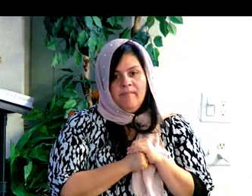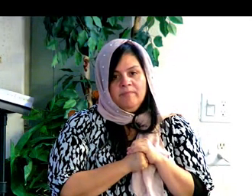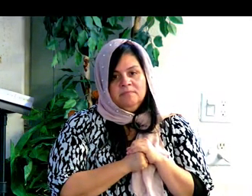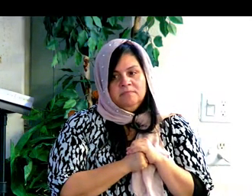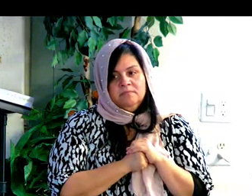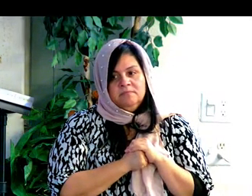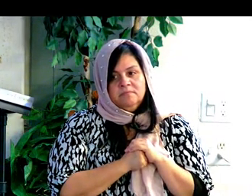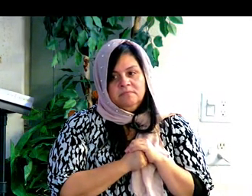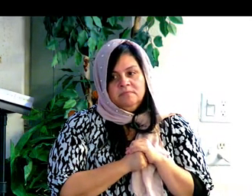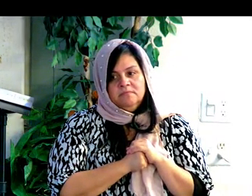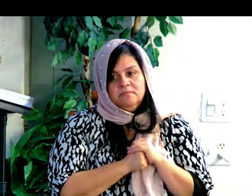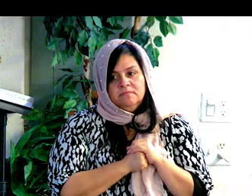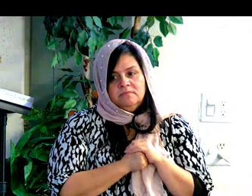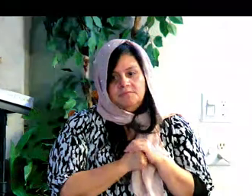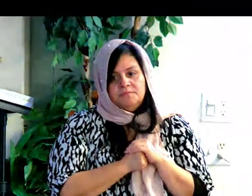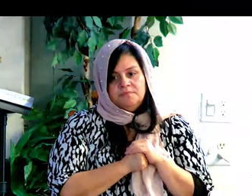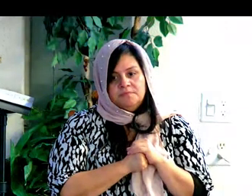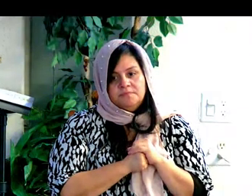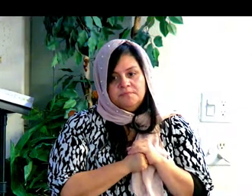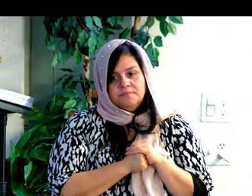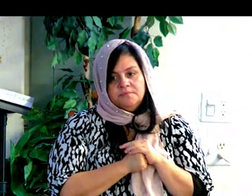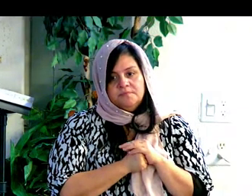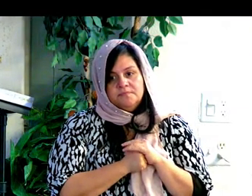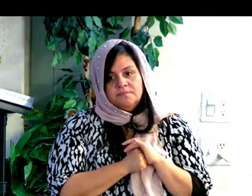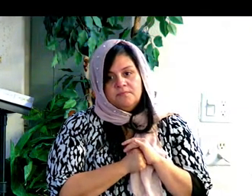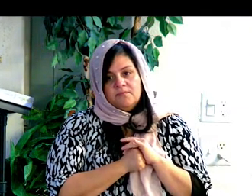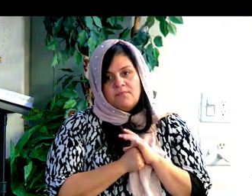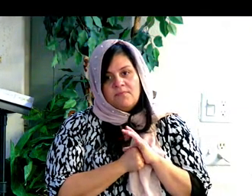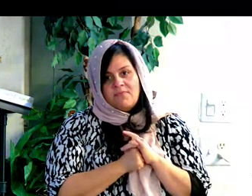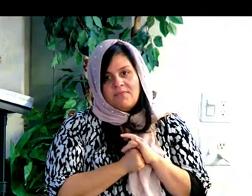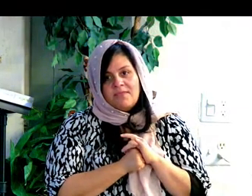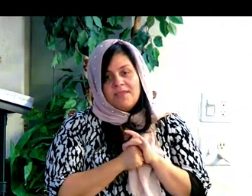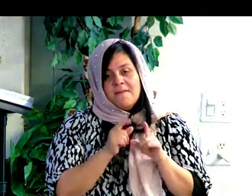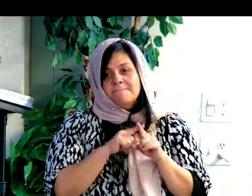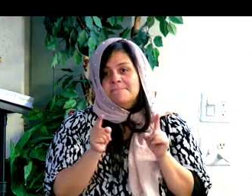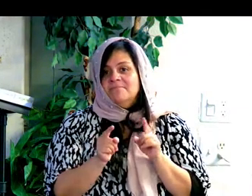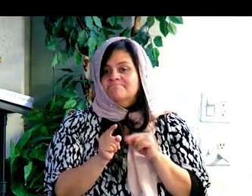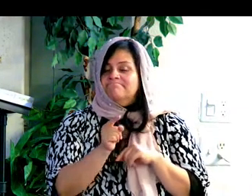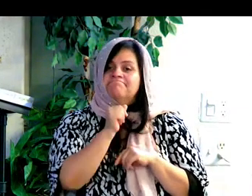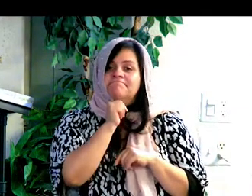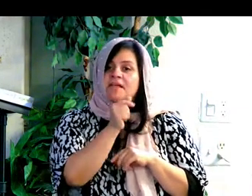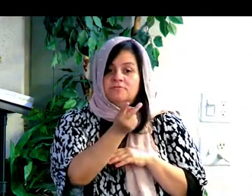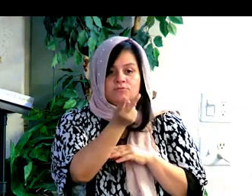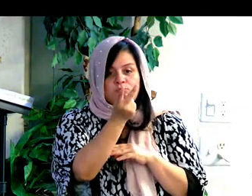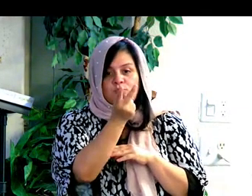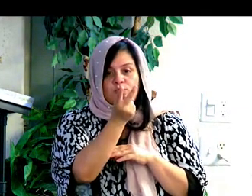una sola carne. Thus, they are no longer two, but one.